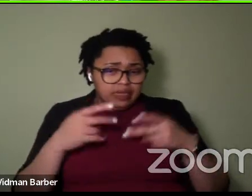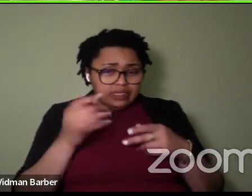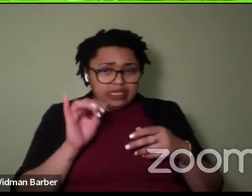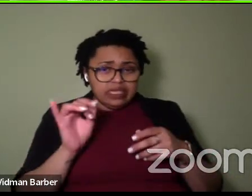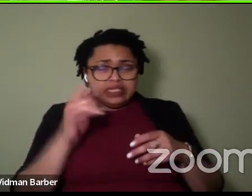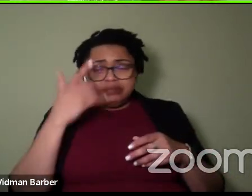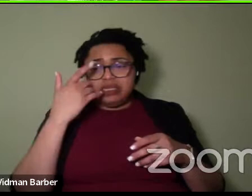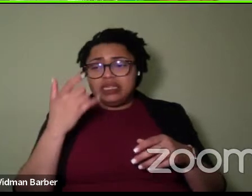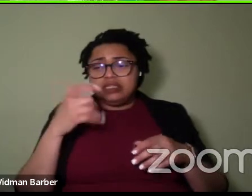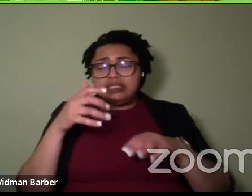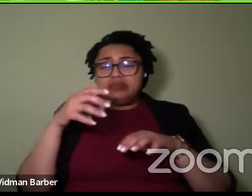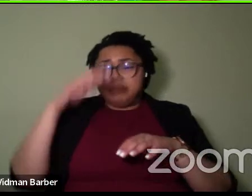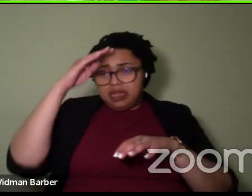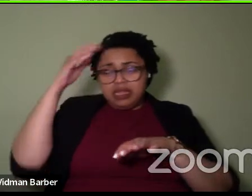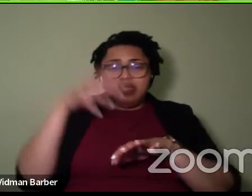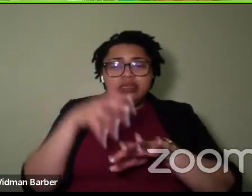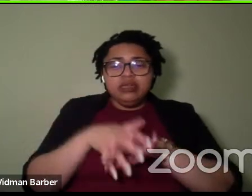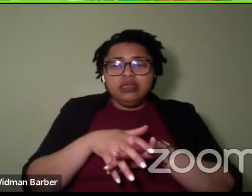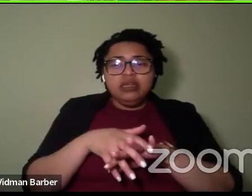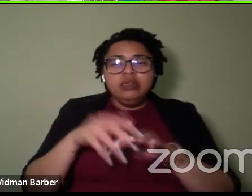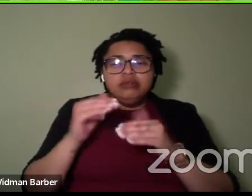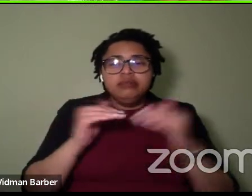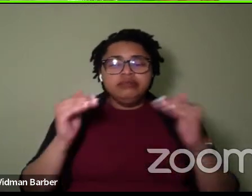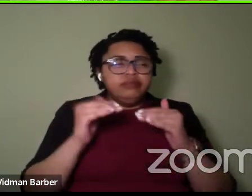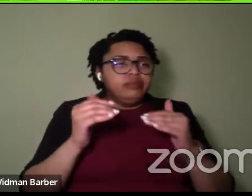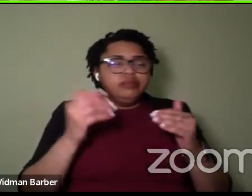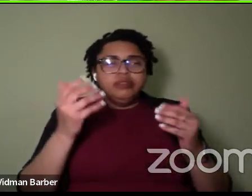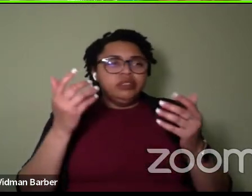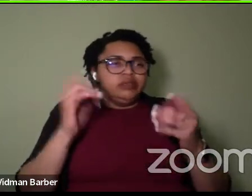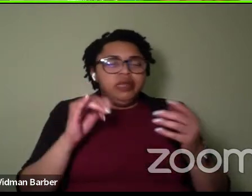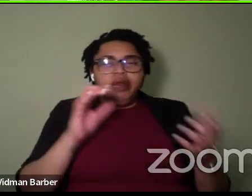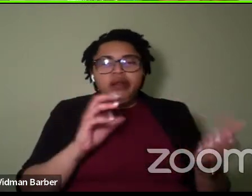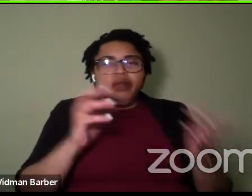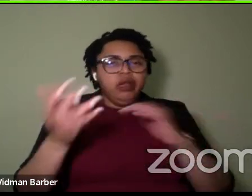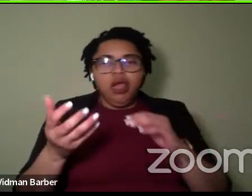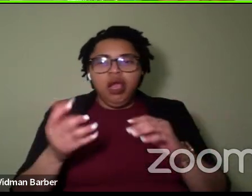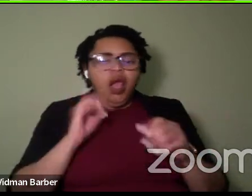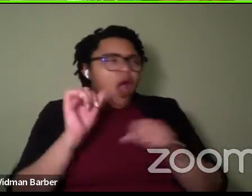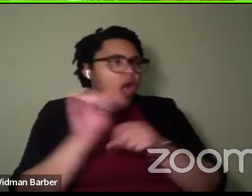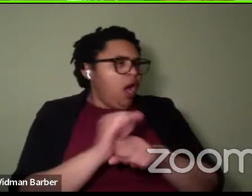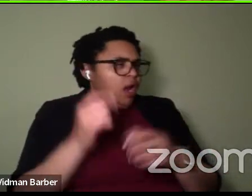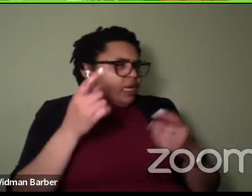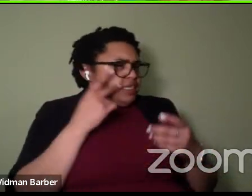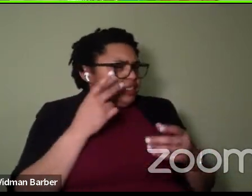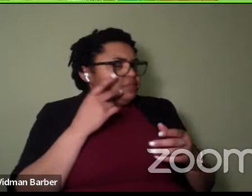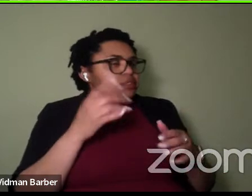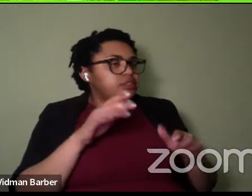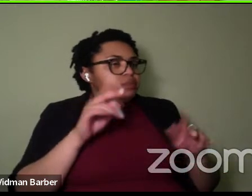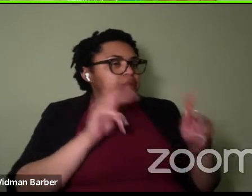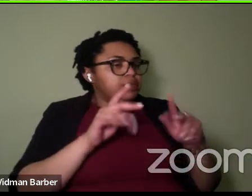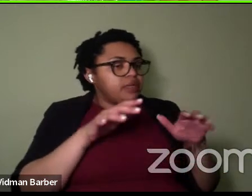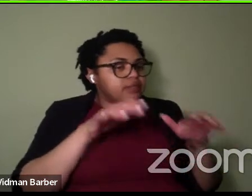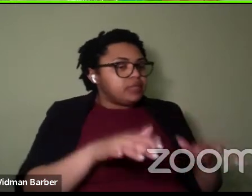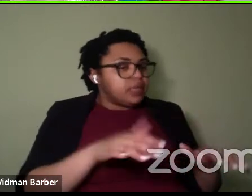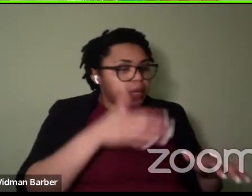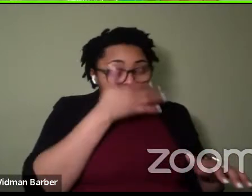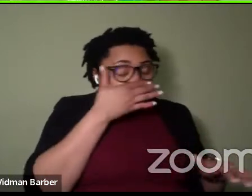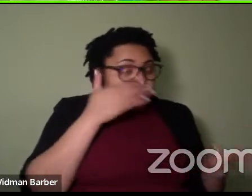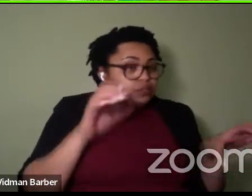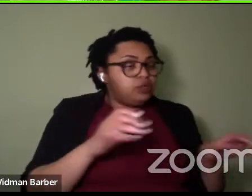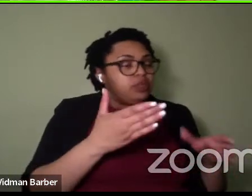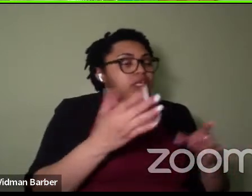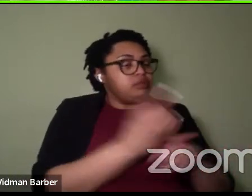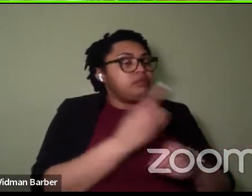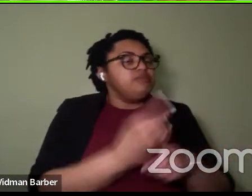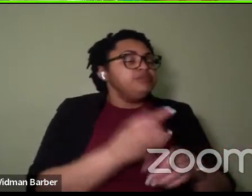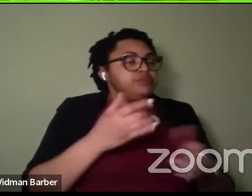fractured because, settlers are scared of what we can do collectively, right? When we can address those powers that,